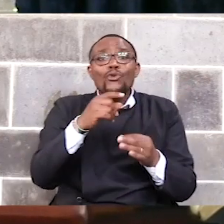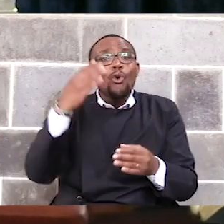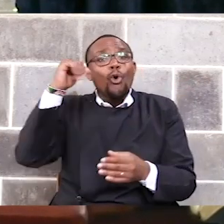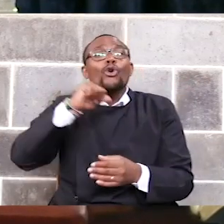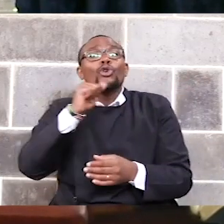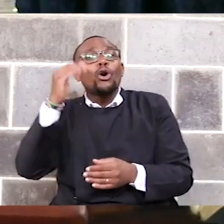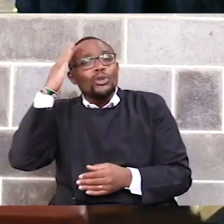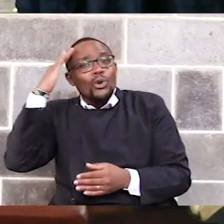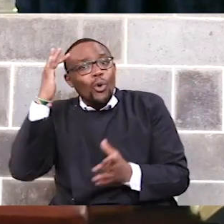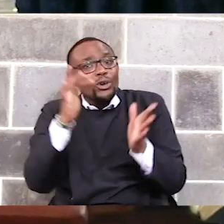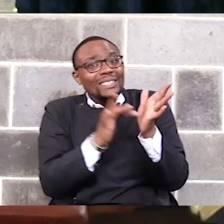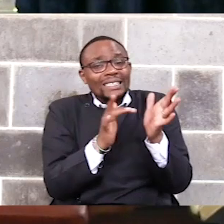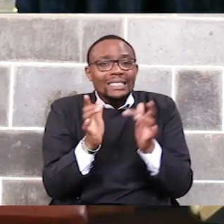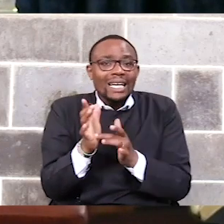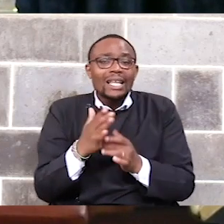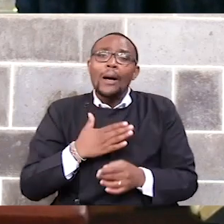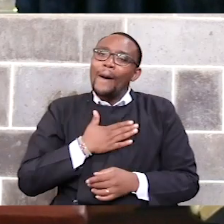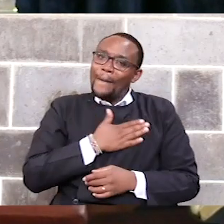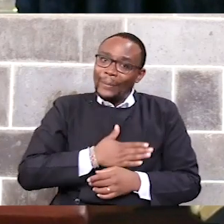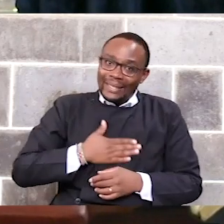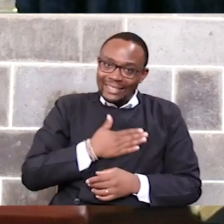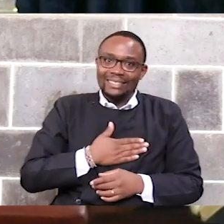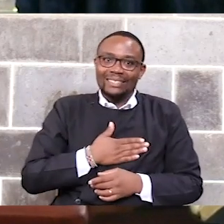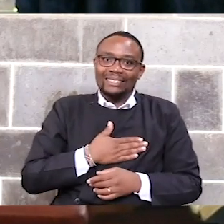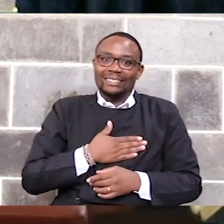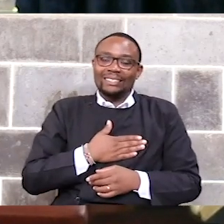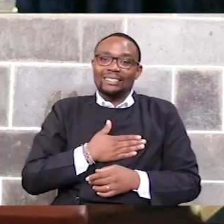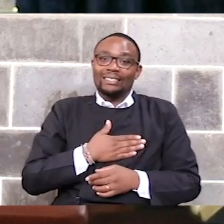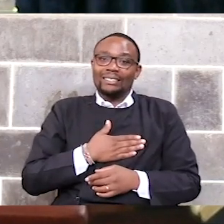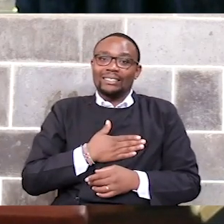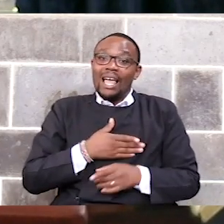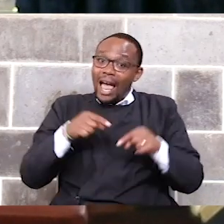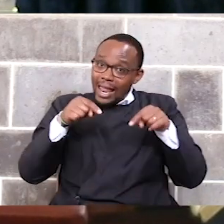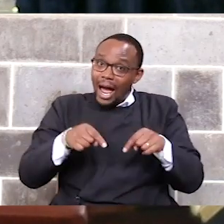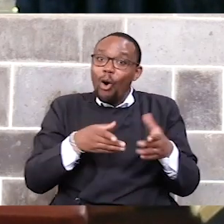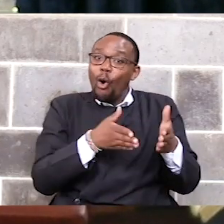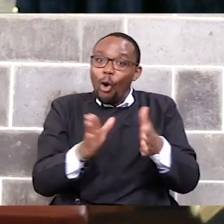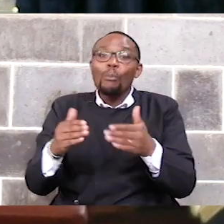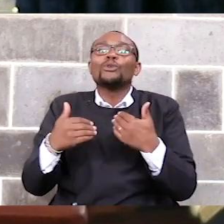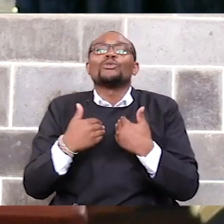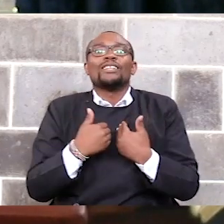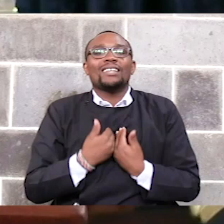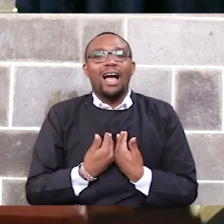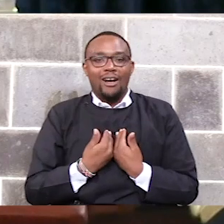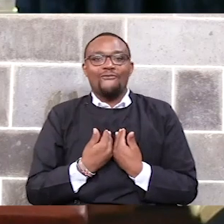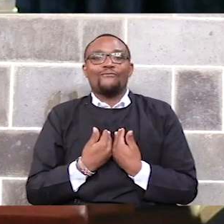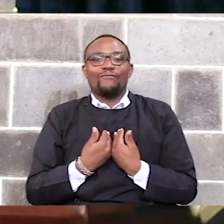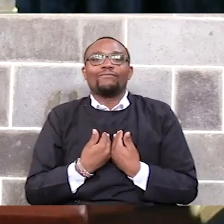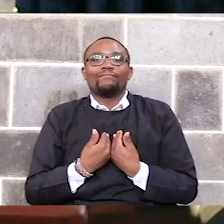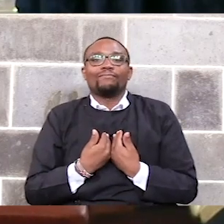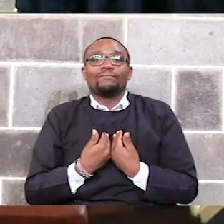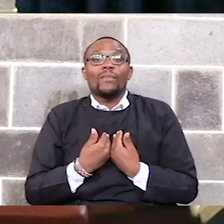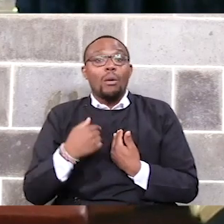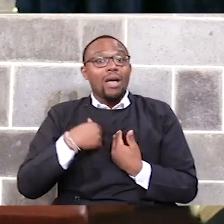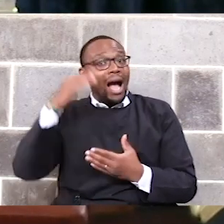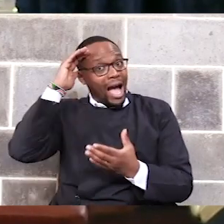Lord and you'd like to have this special relationship with him. Well, today we'll give you a chance, and I believe